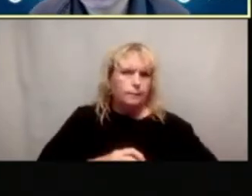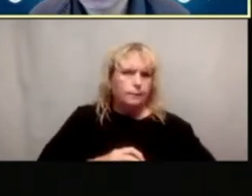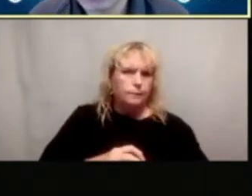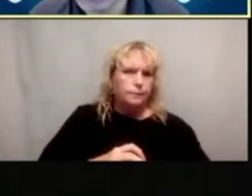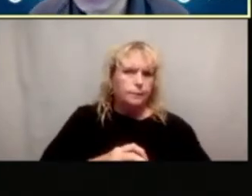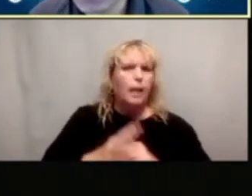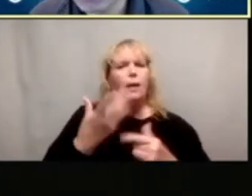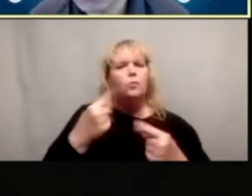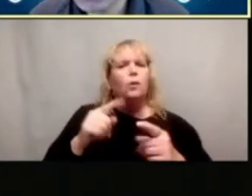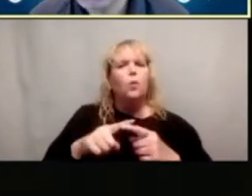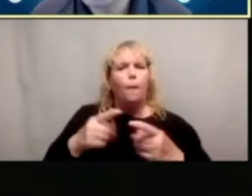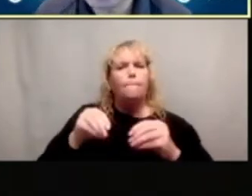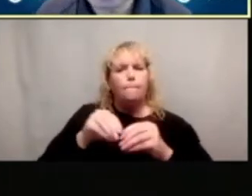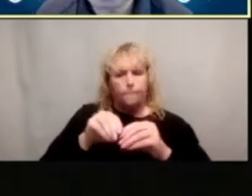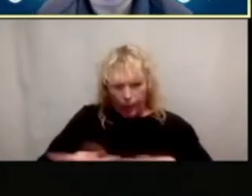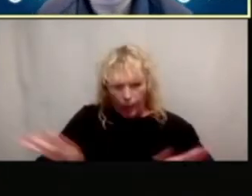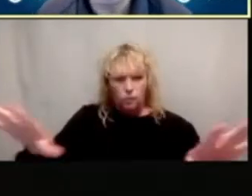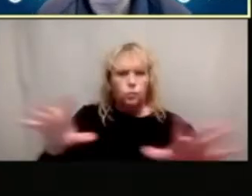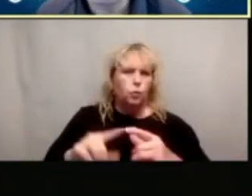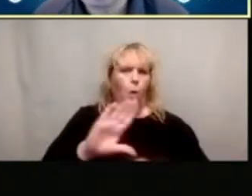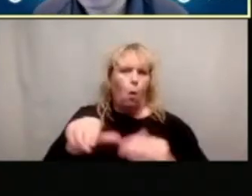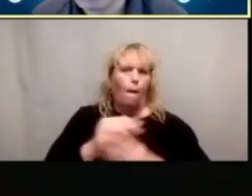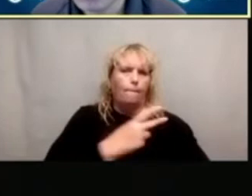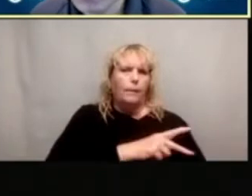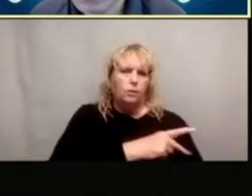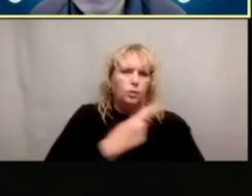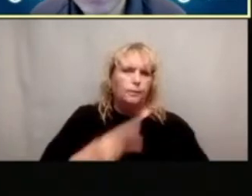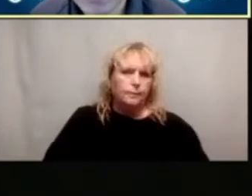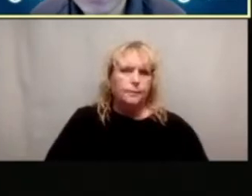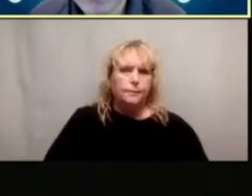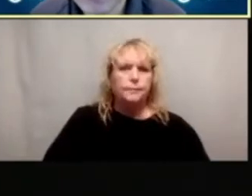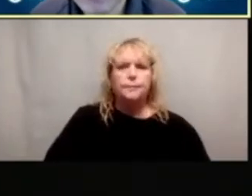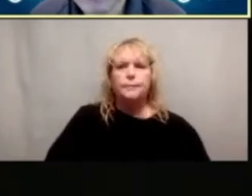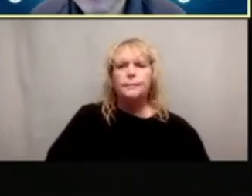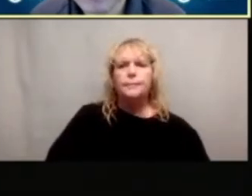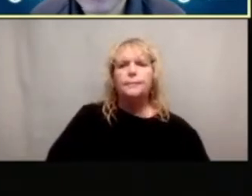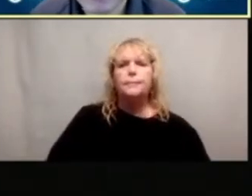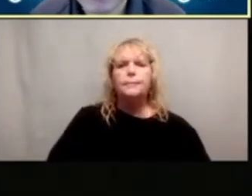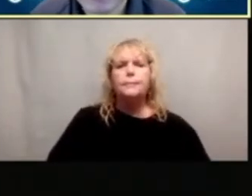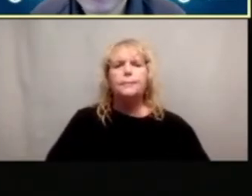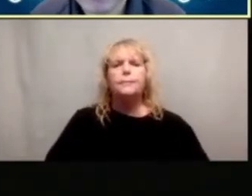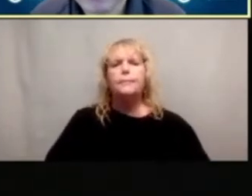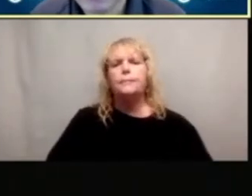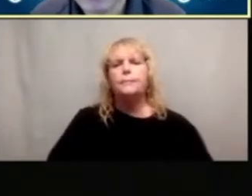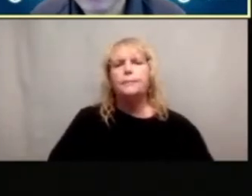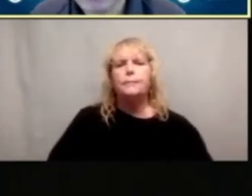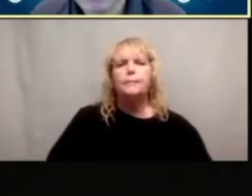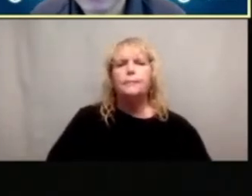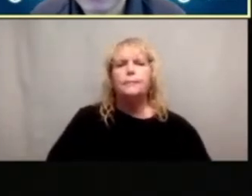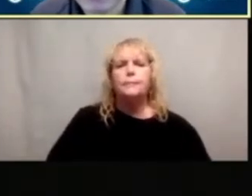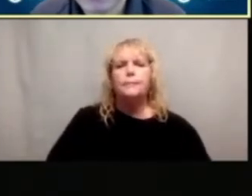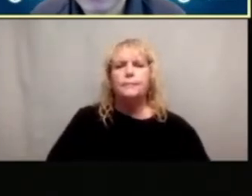pass that on to their patient population. Next slide, please.